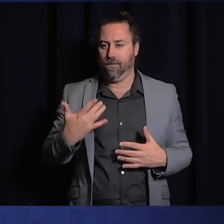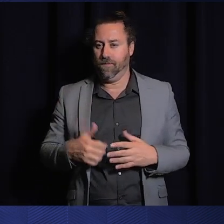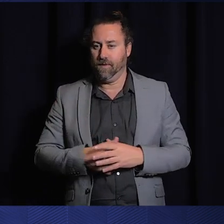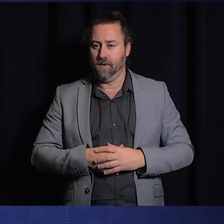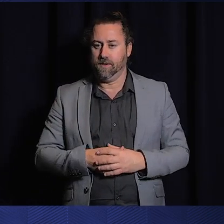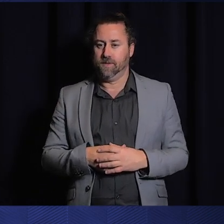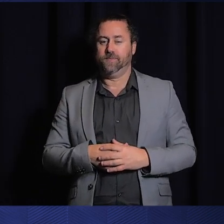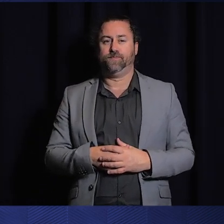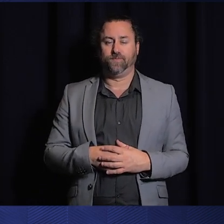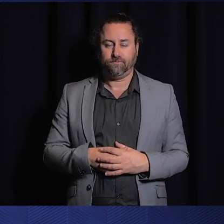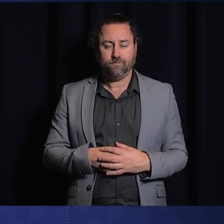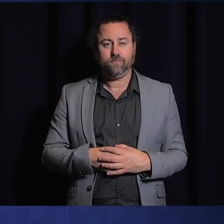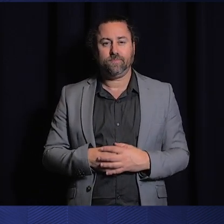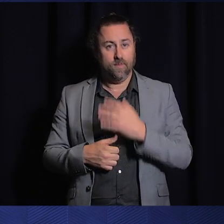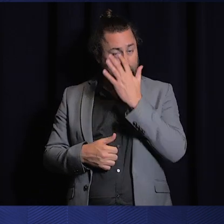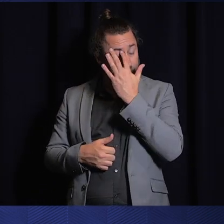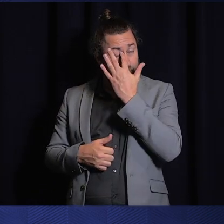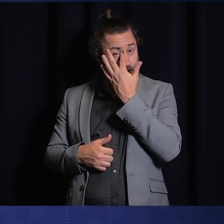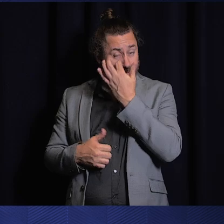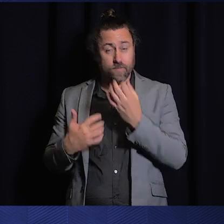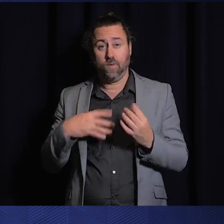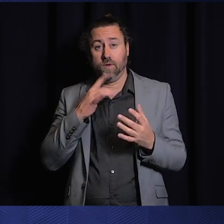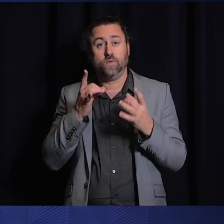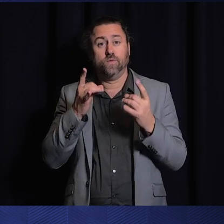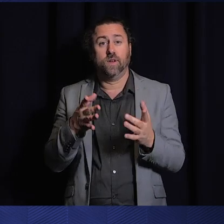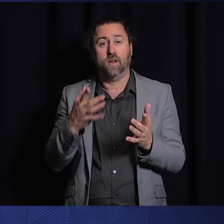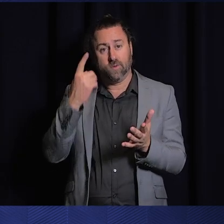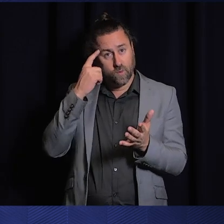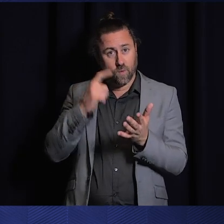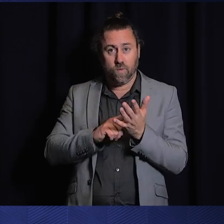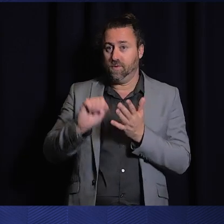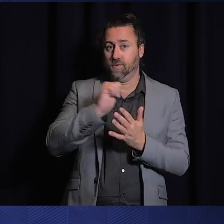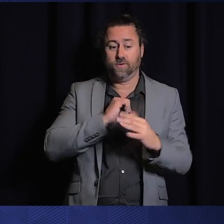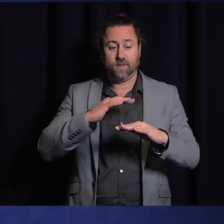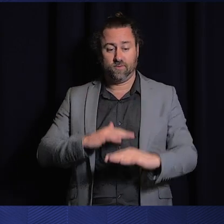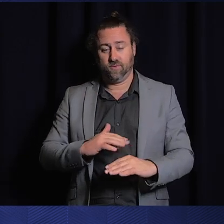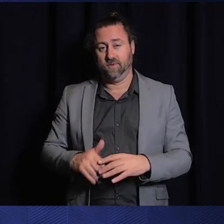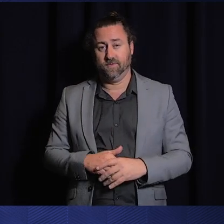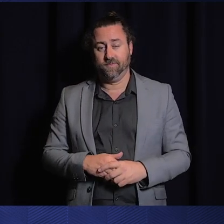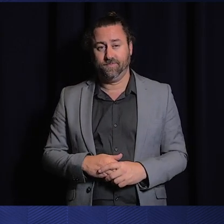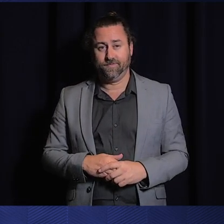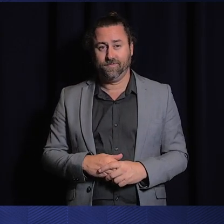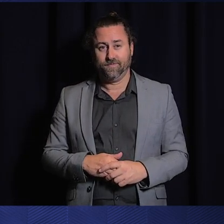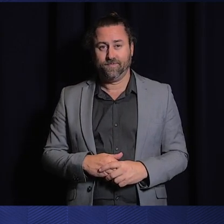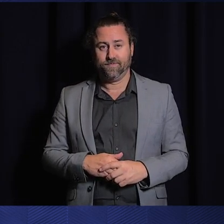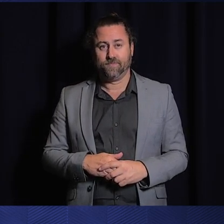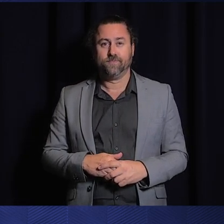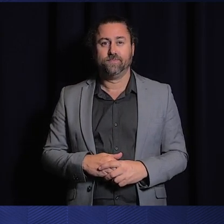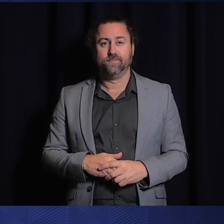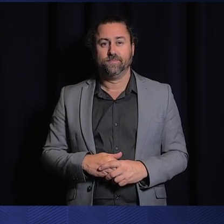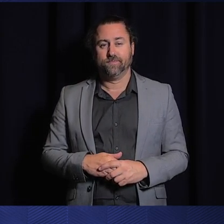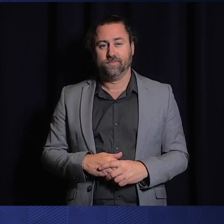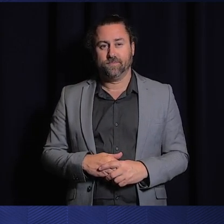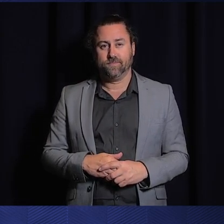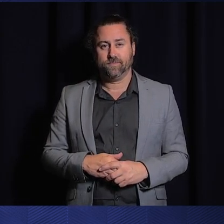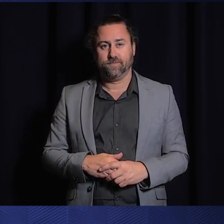to start off with the acknowledgement to country. We acknowledge the traditional owners,